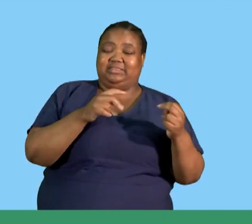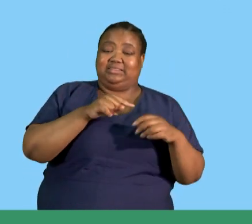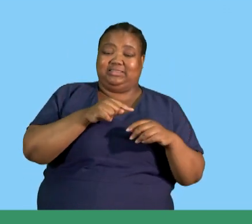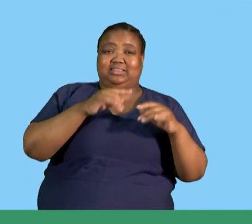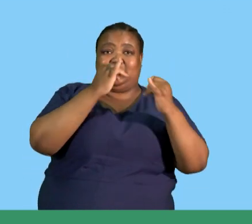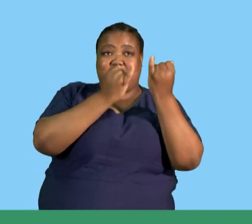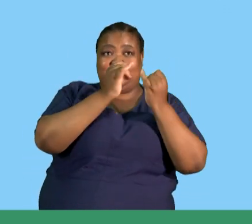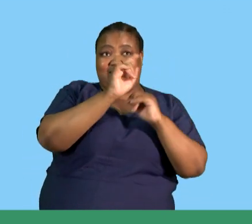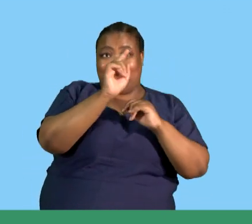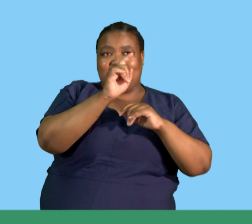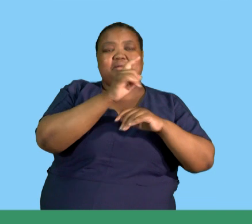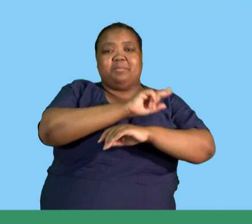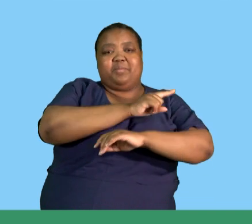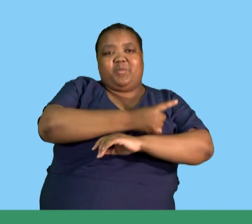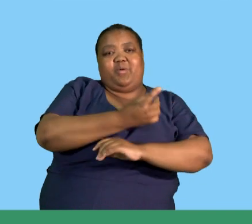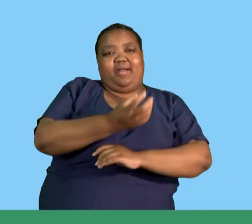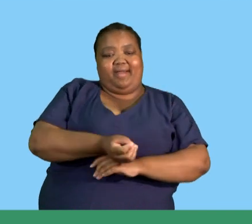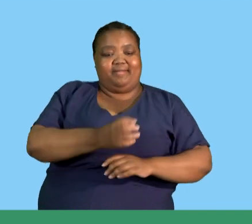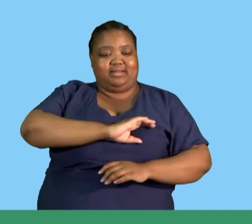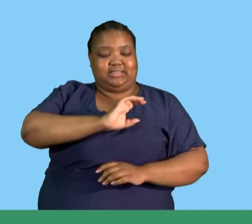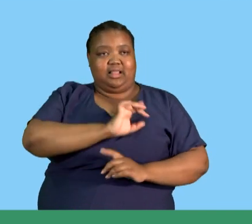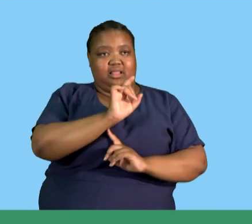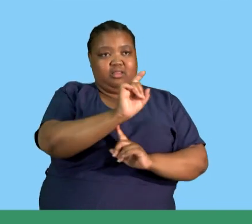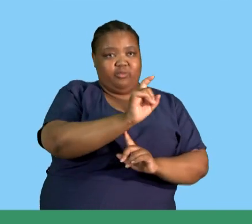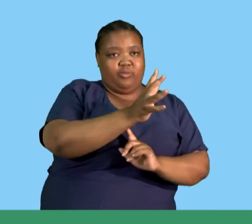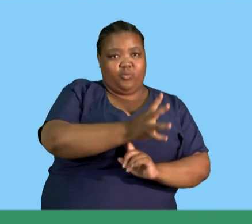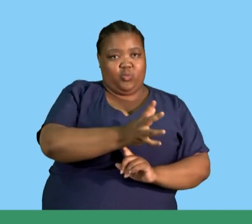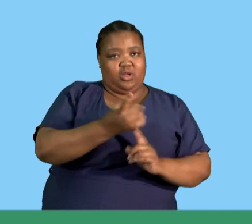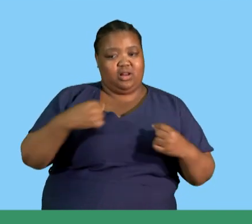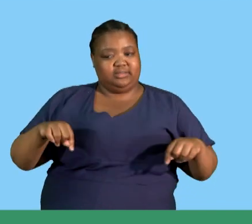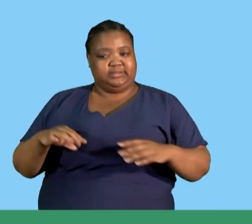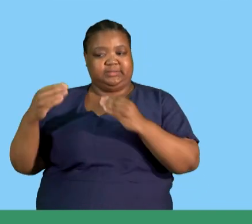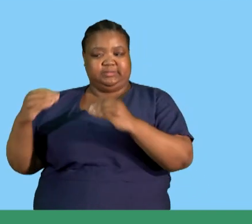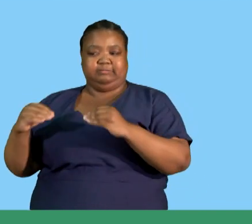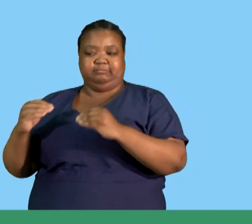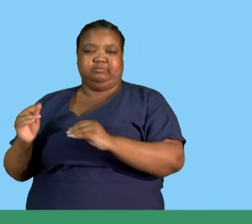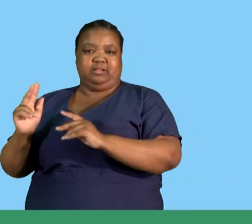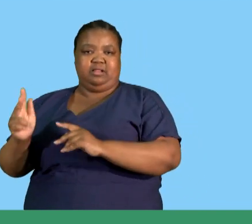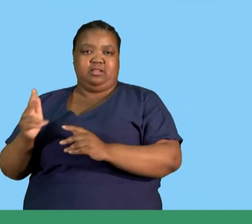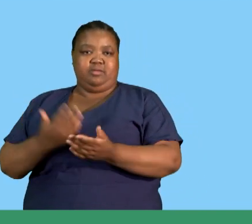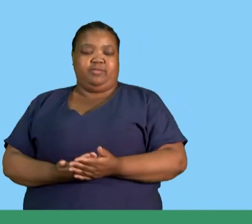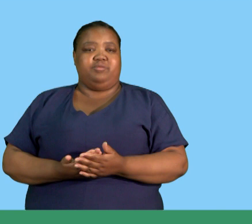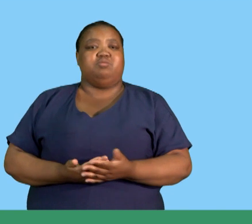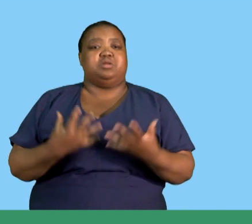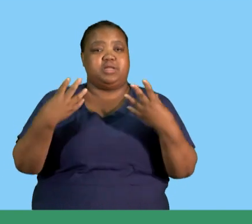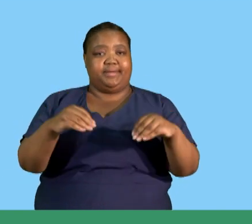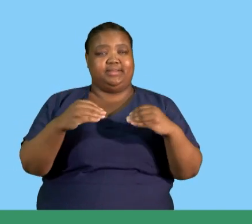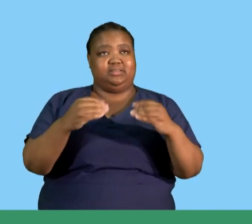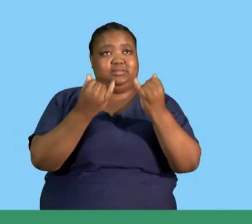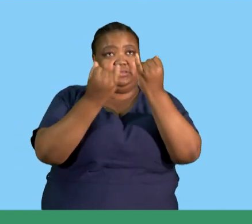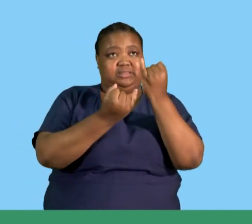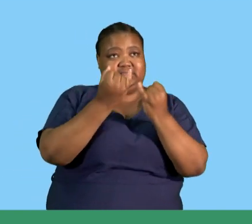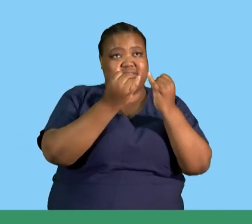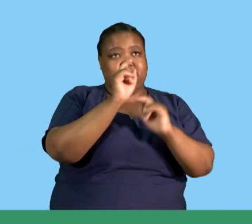they've got more power, they've got greater power. Why? Because customers will then go to them instead of coming to us. So a business